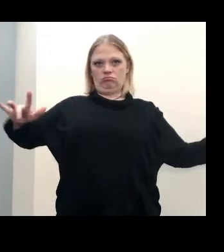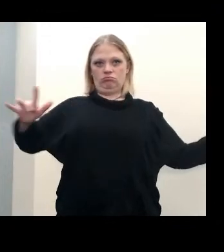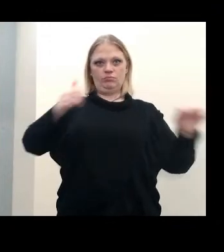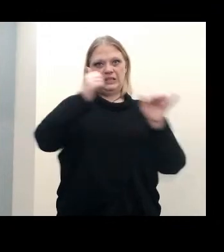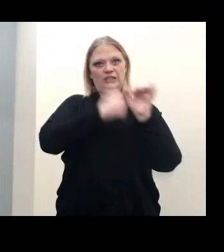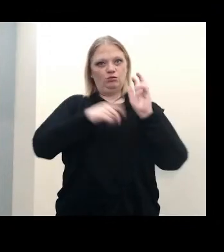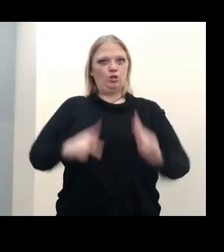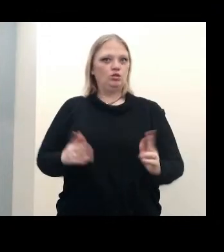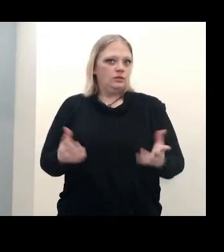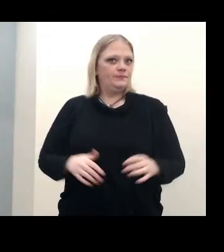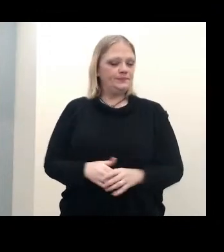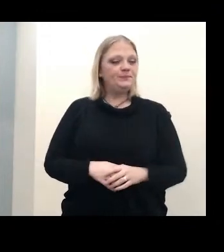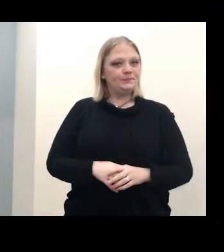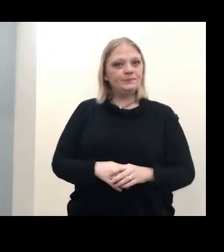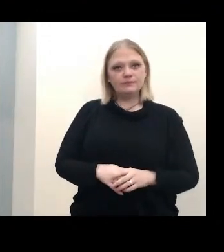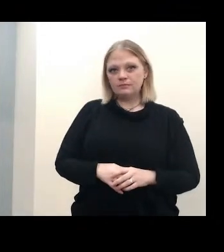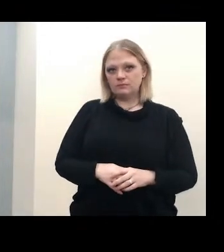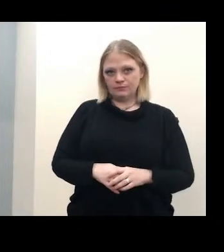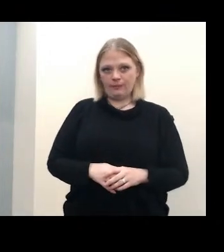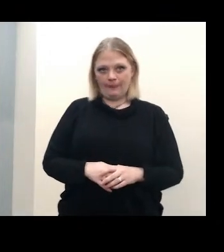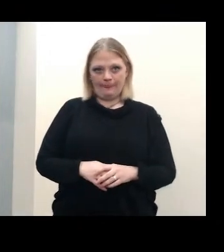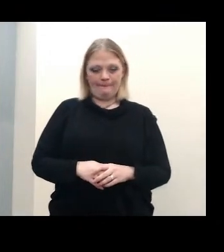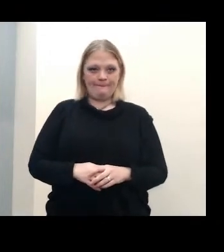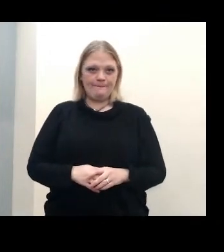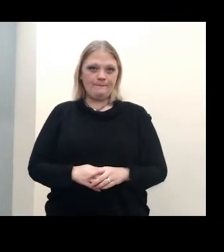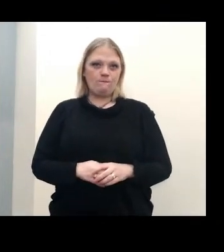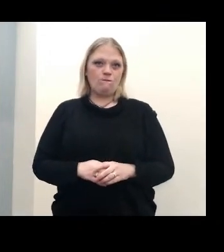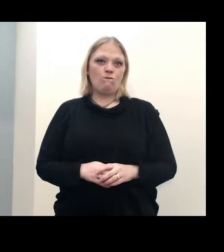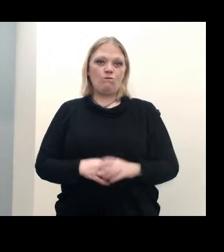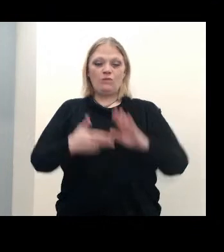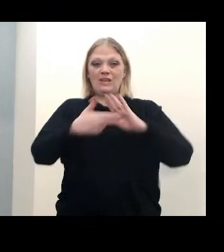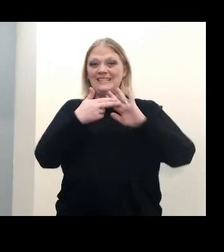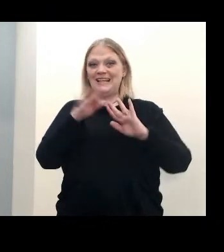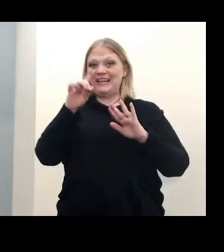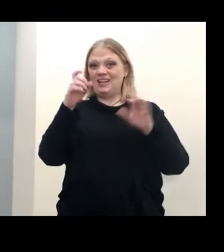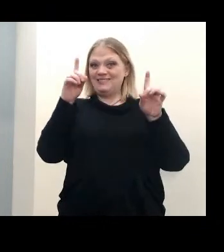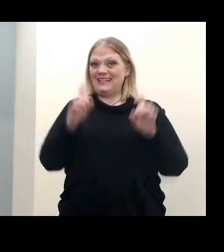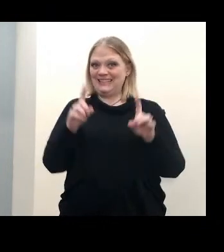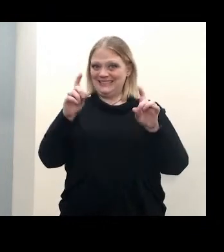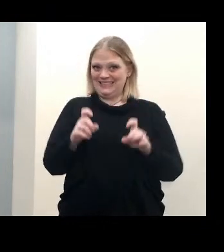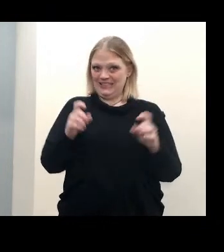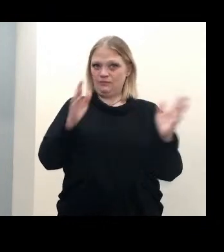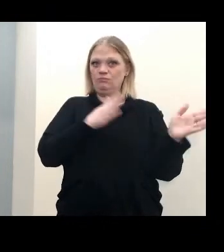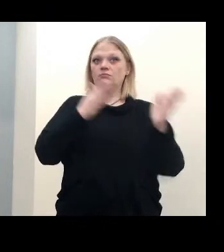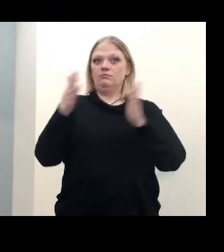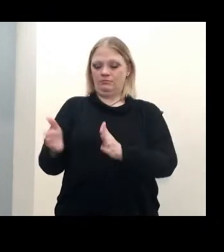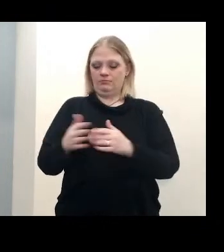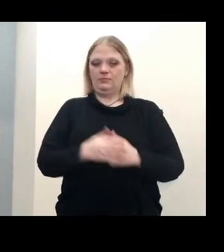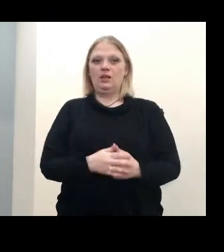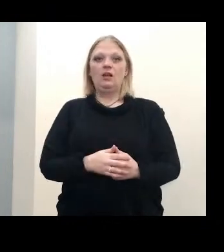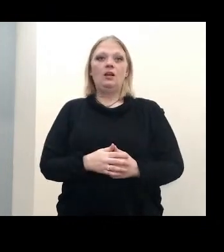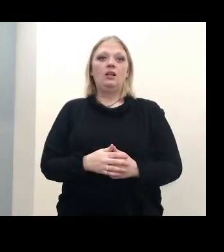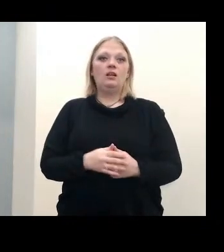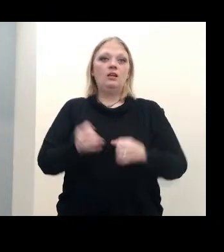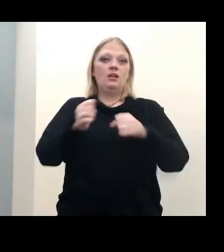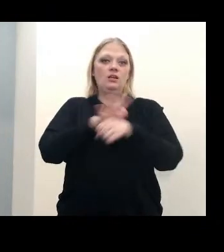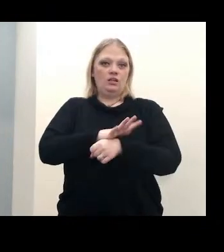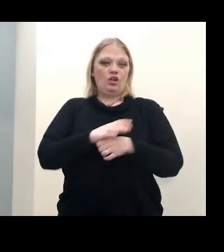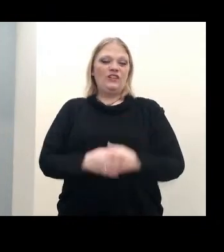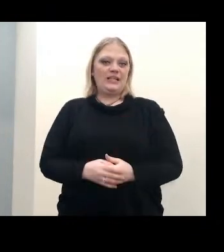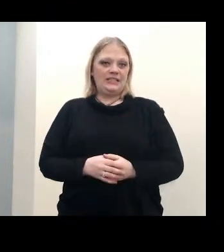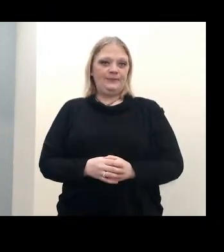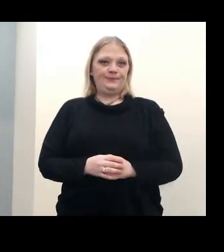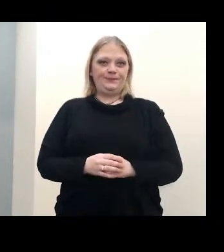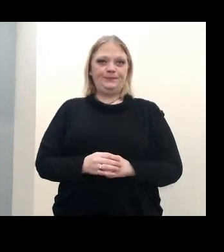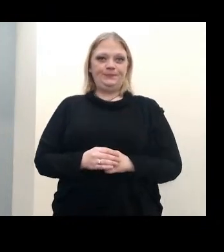person. Just talking about our diagnostic testing, moving on to that for COVID-19.